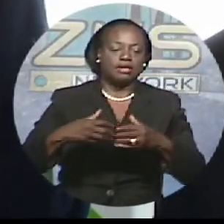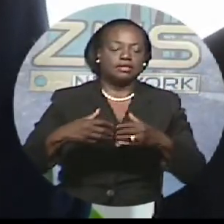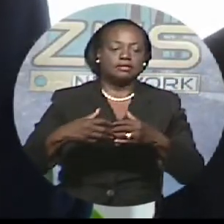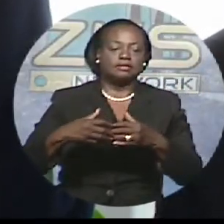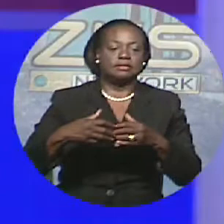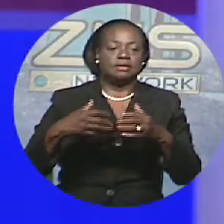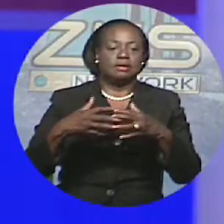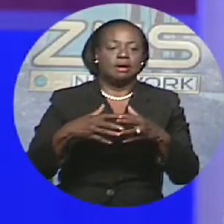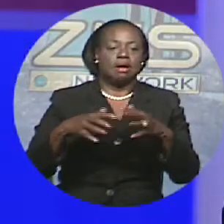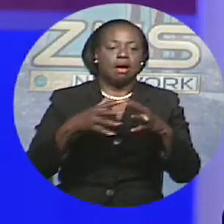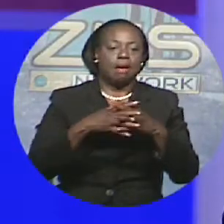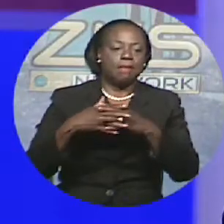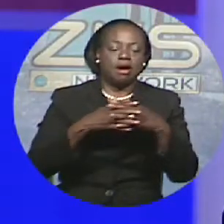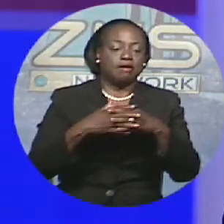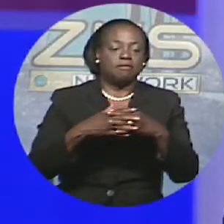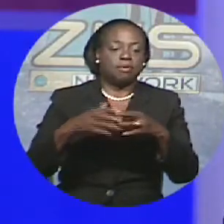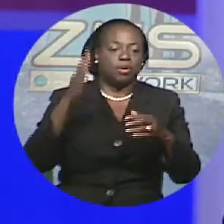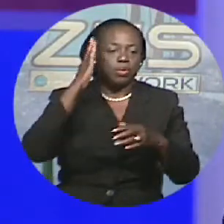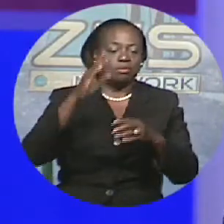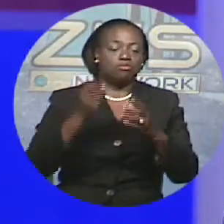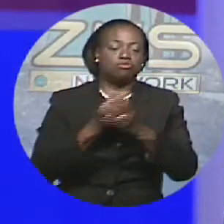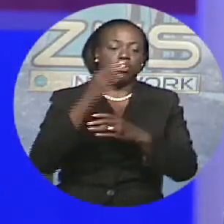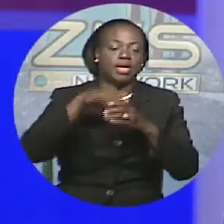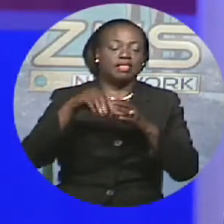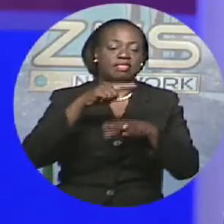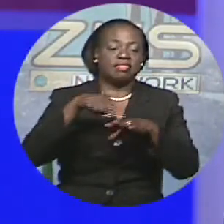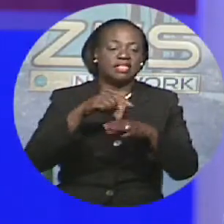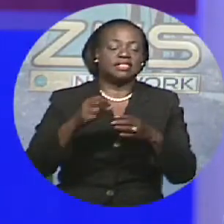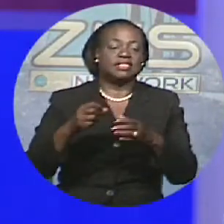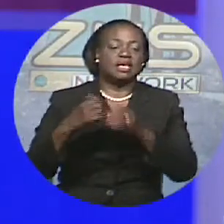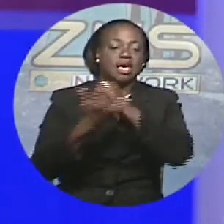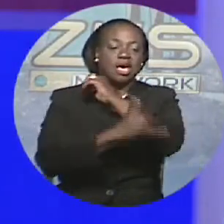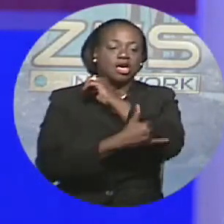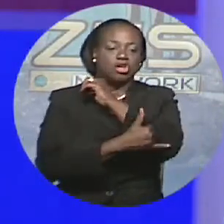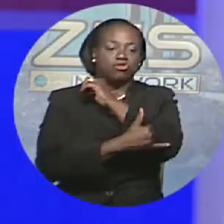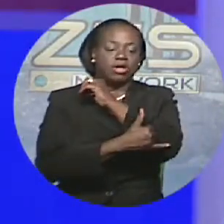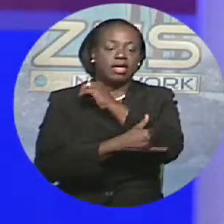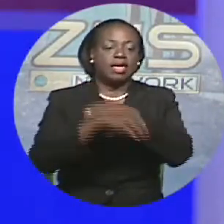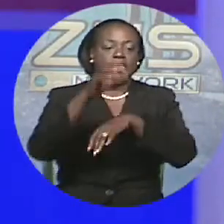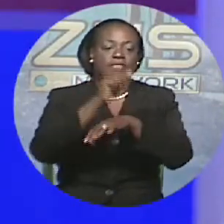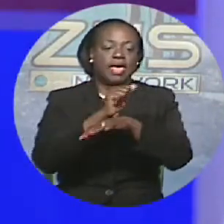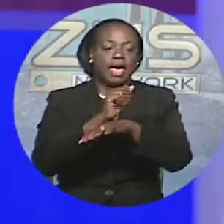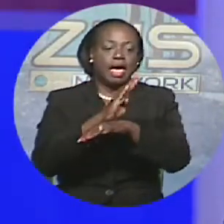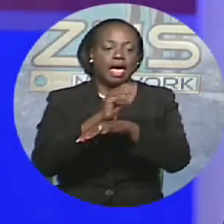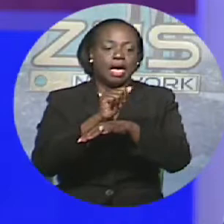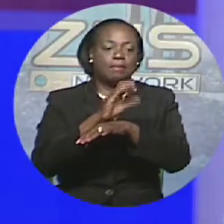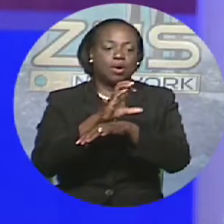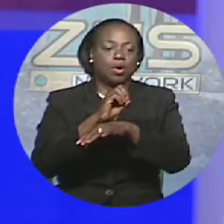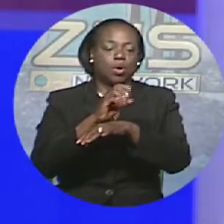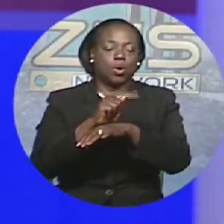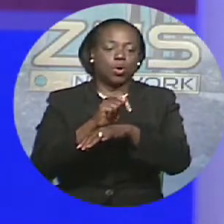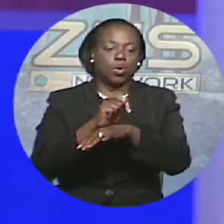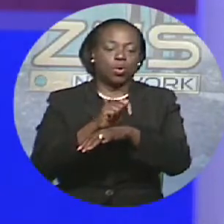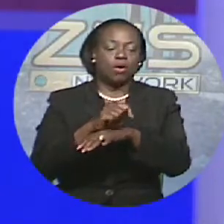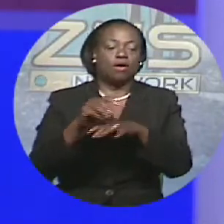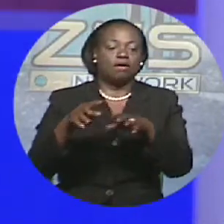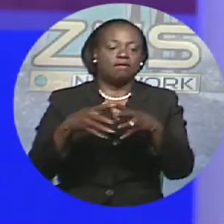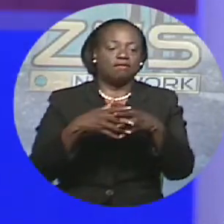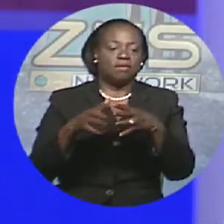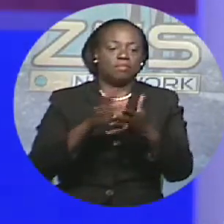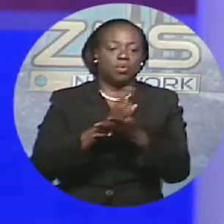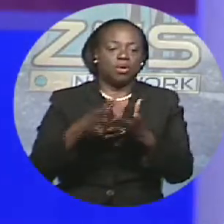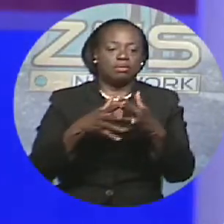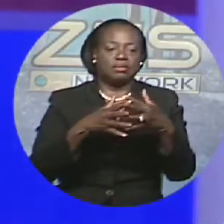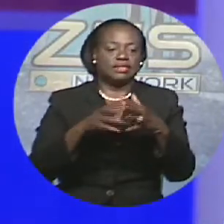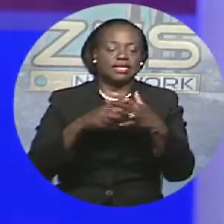country. The Abaco Softball Association opened up its 2014 season over the weekend. Our Charles Fisher had a front row